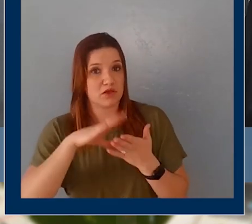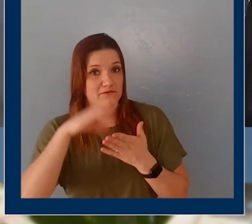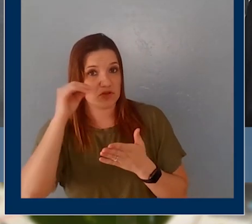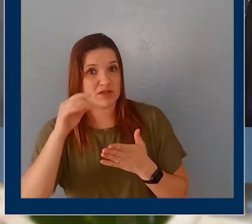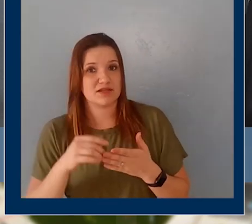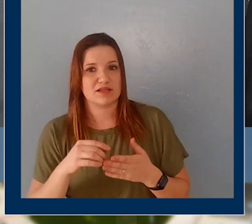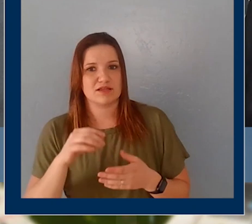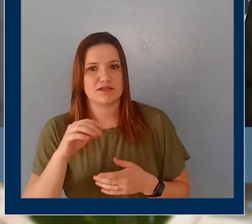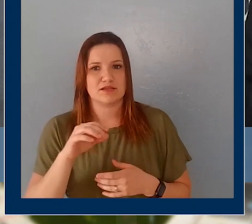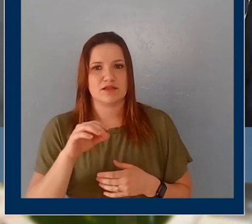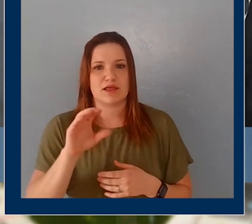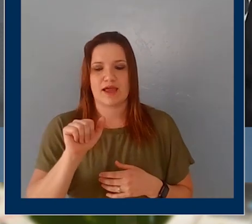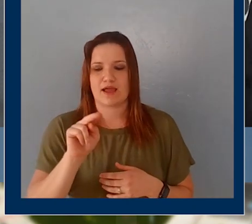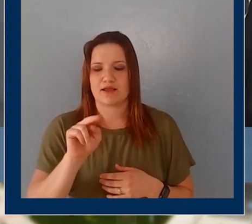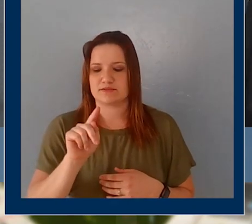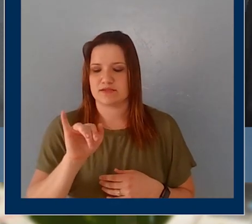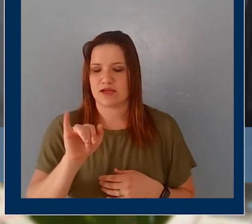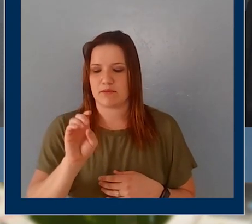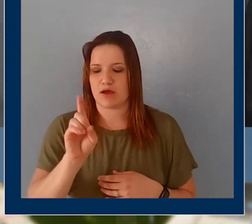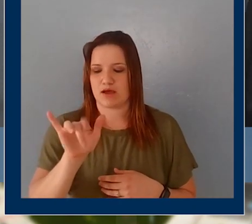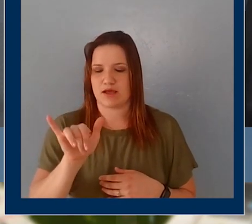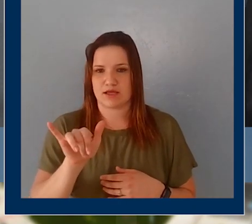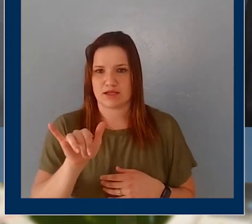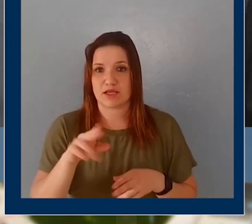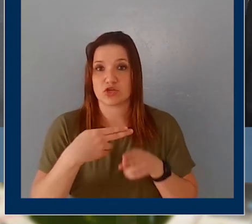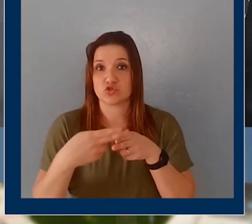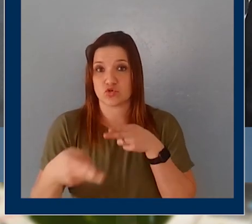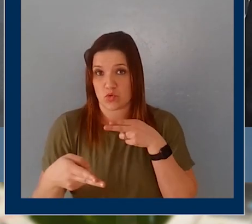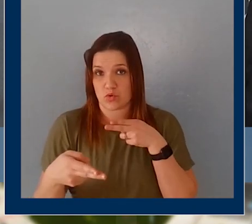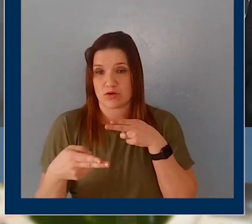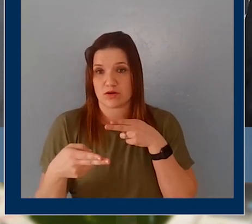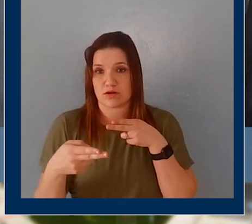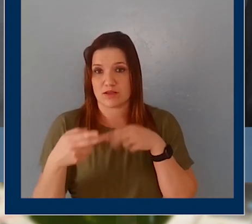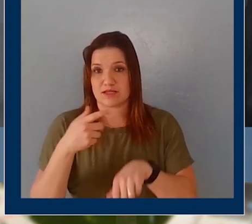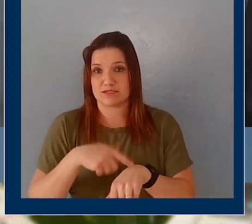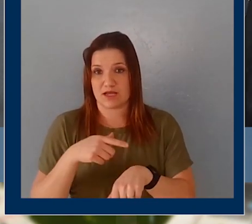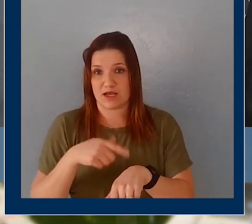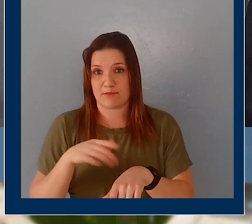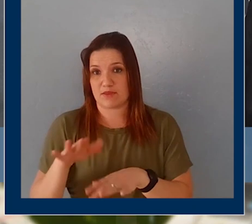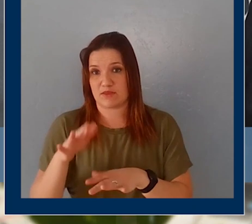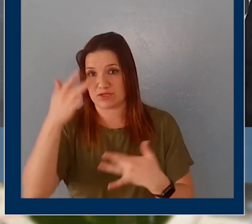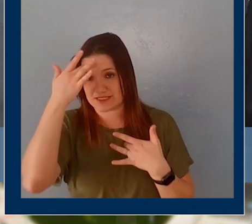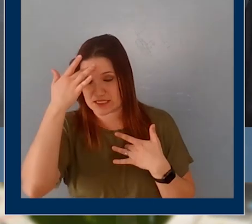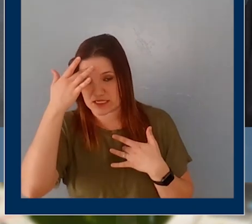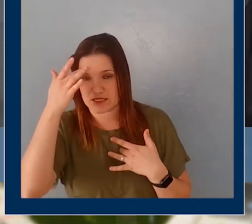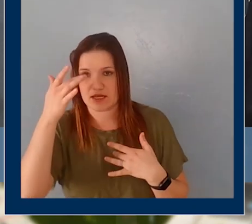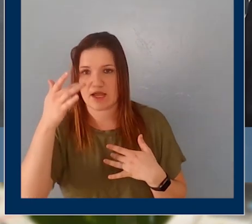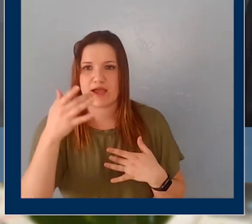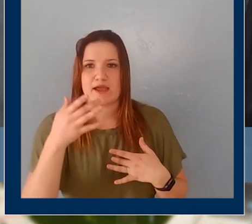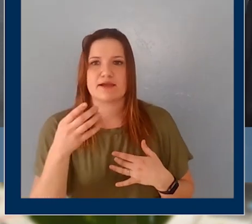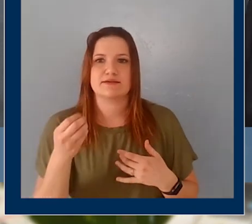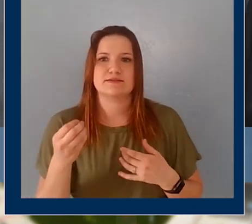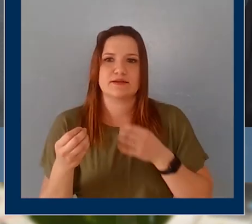be hospitalized. So anything that we can do, on an outpatient basis to keep people out of the hospital, we're going to try